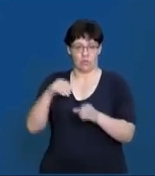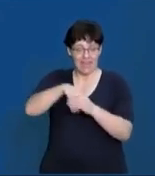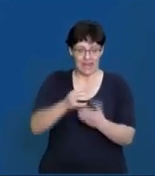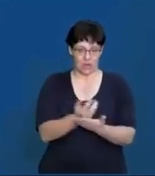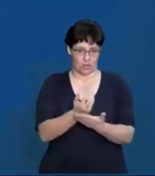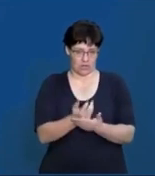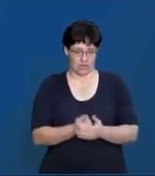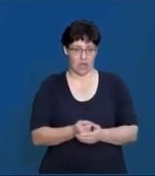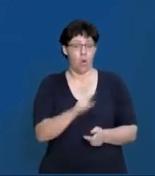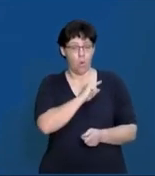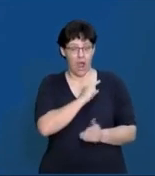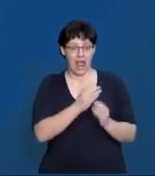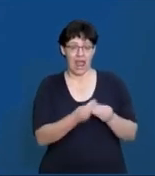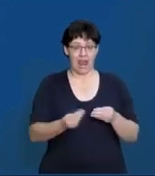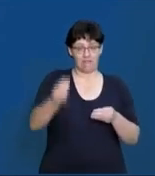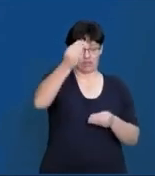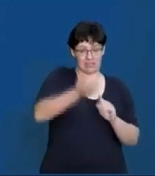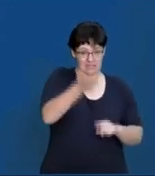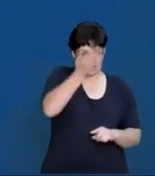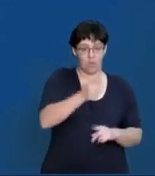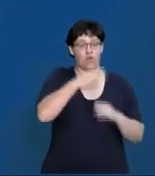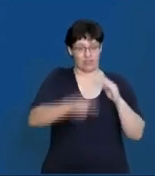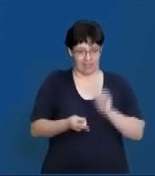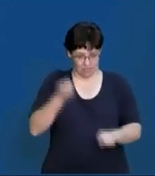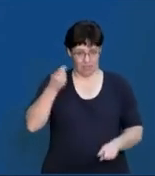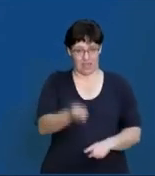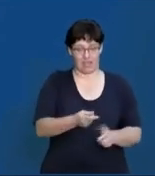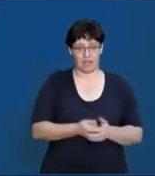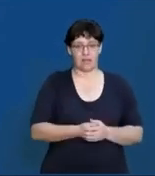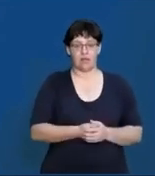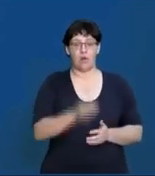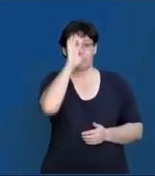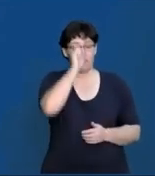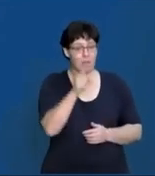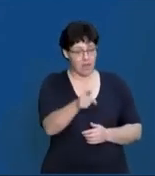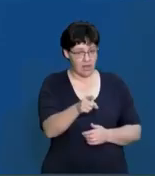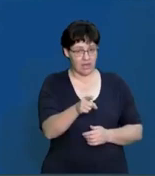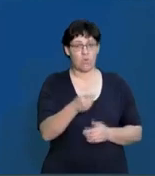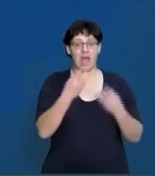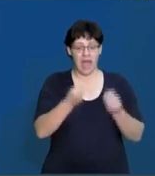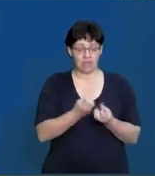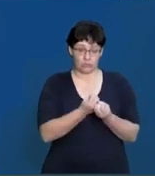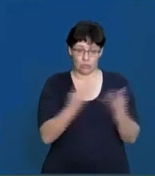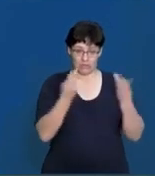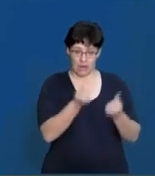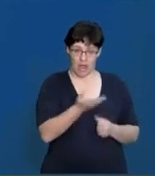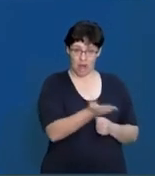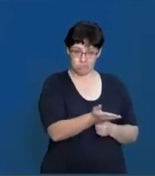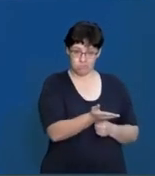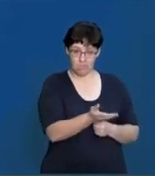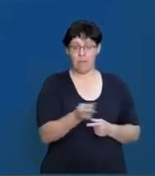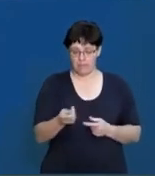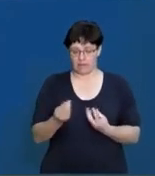economy. Otherwise, increased inflation would be as a result. Remember, boys and girls, when we've got too much